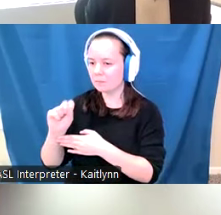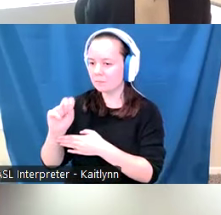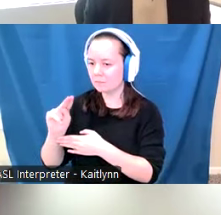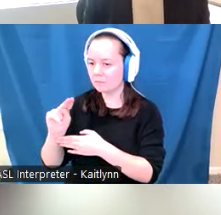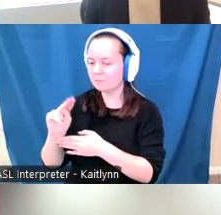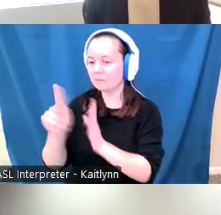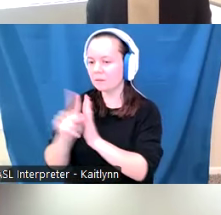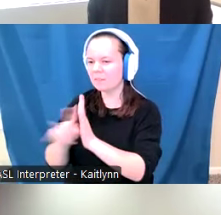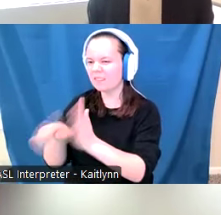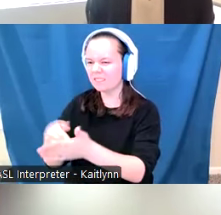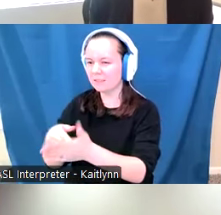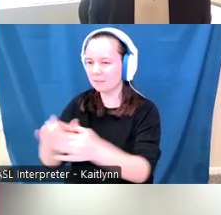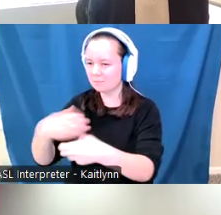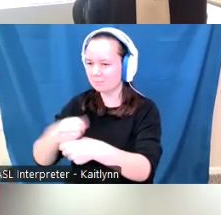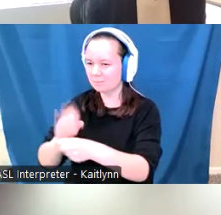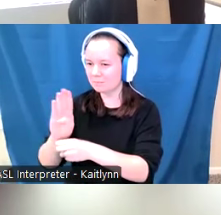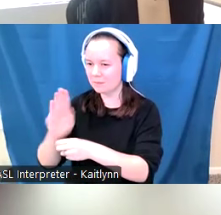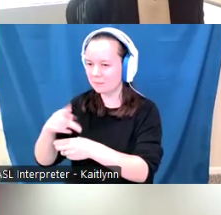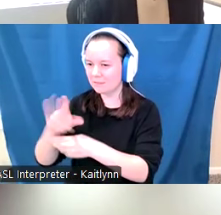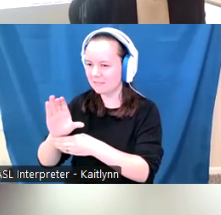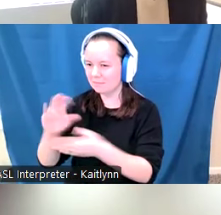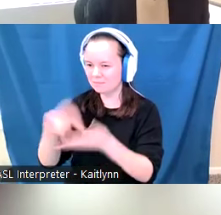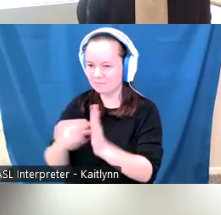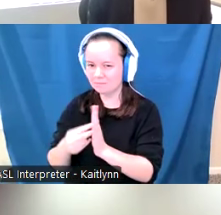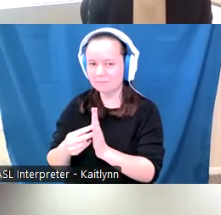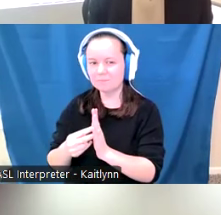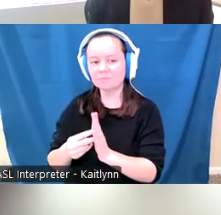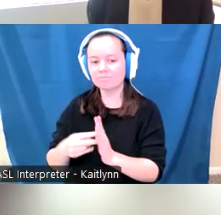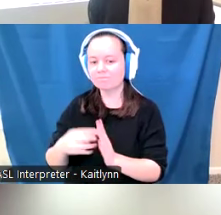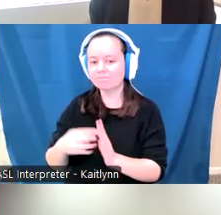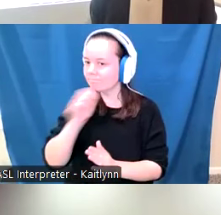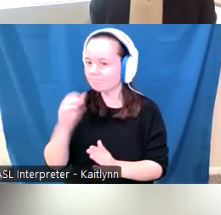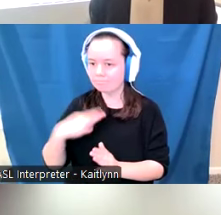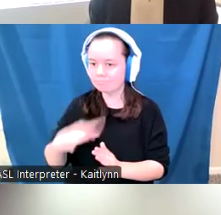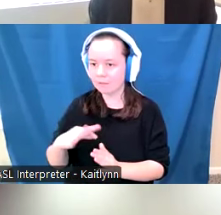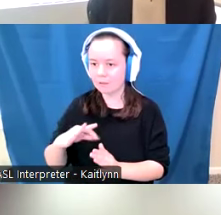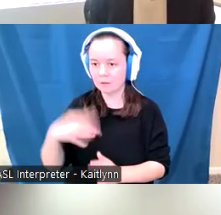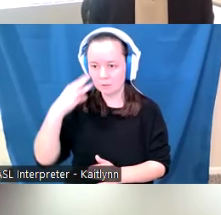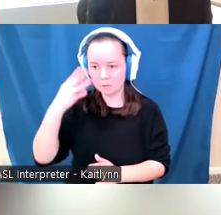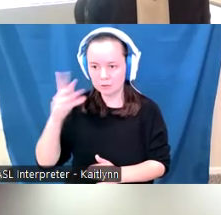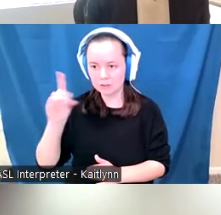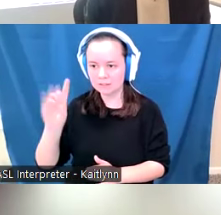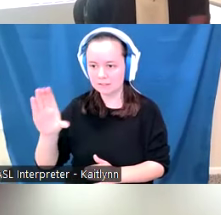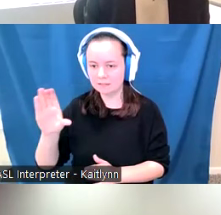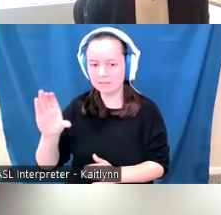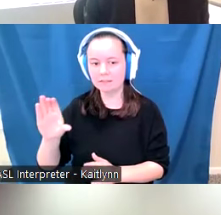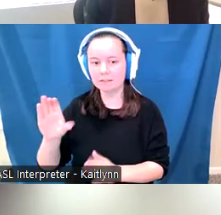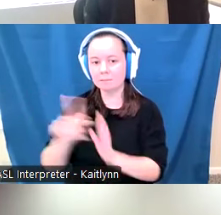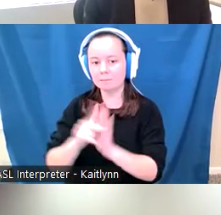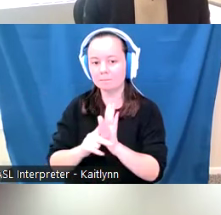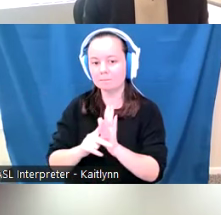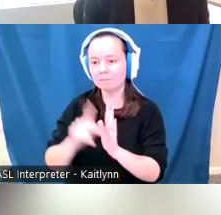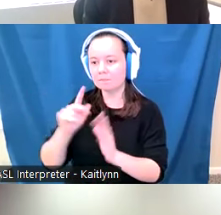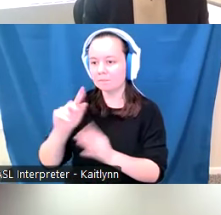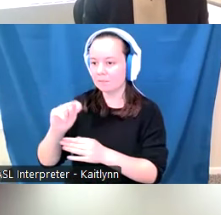BPC? Well, we are a nonprofit, Washington, D.C. based policy think tank focused on